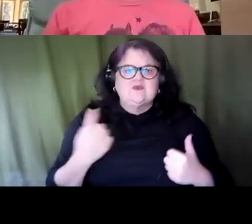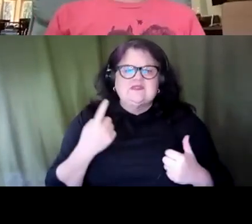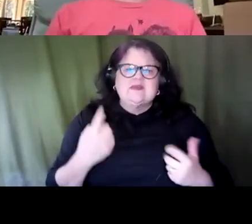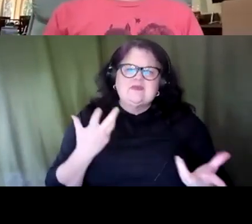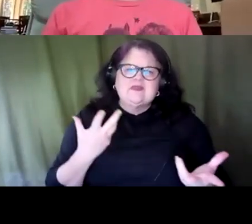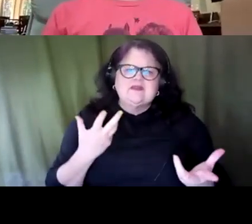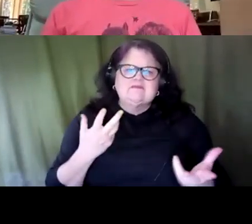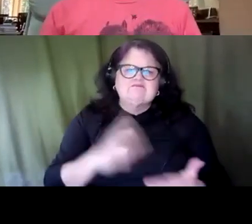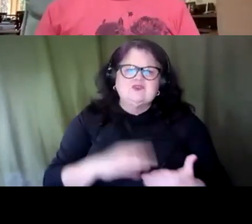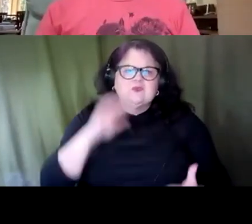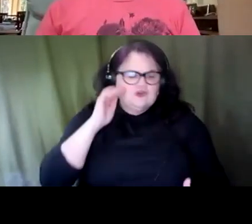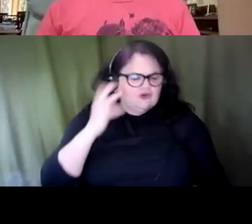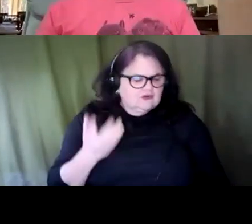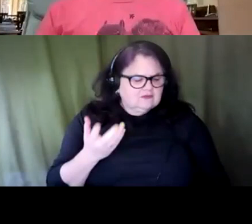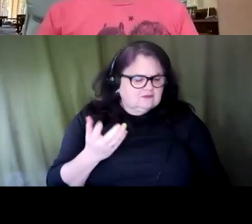and